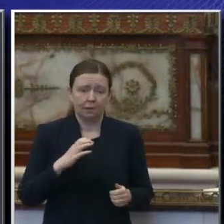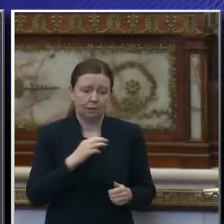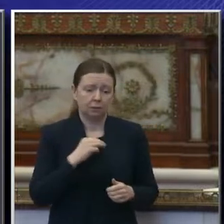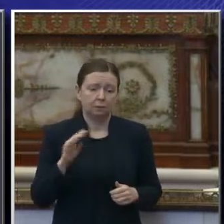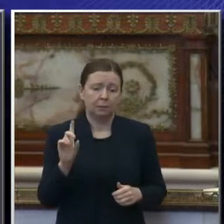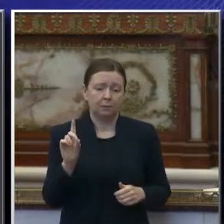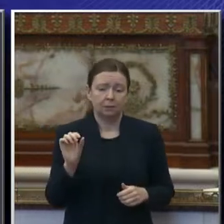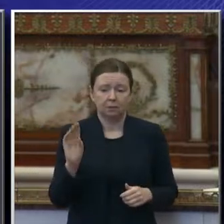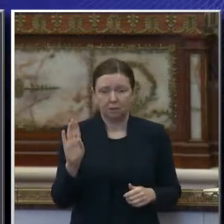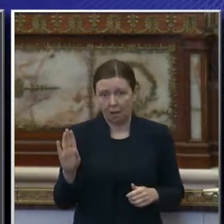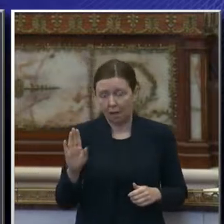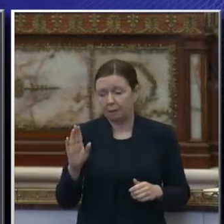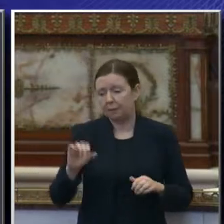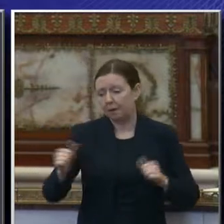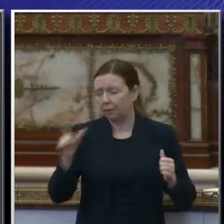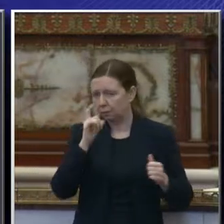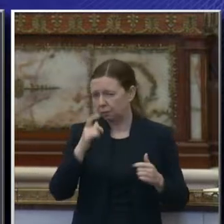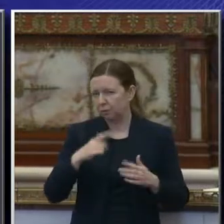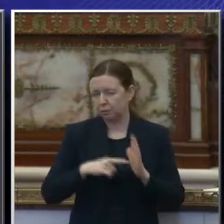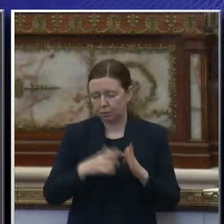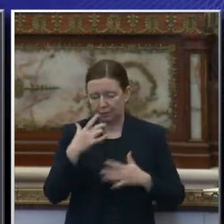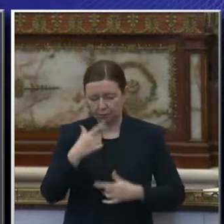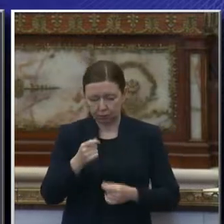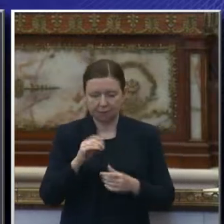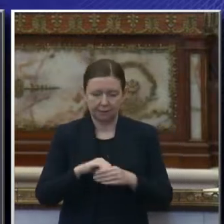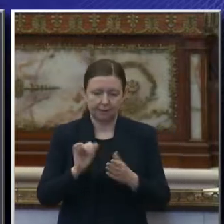others who have shown interest in this area.